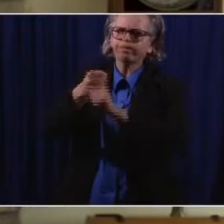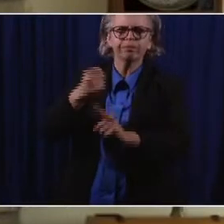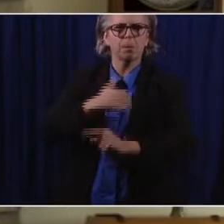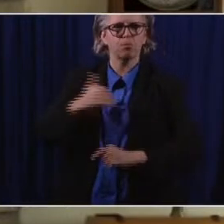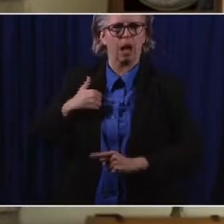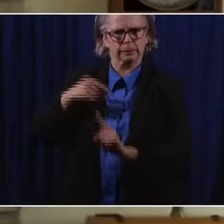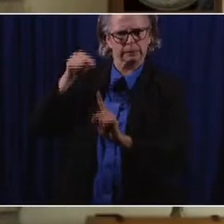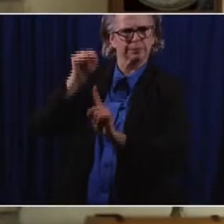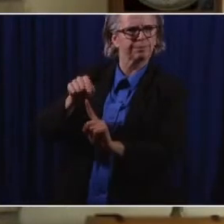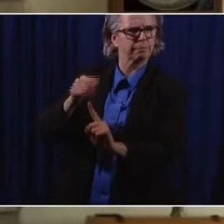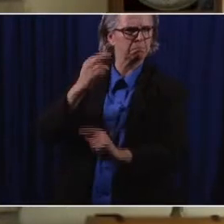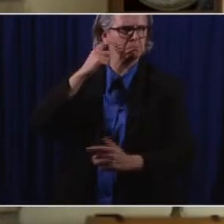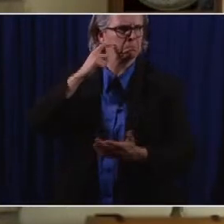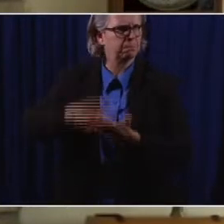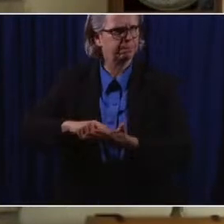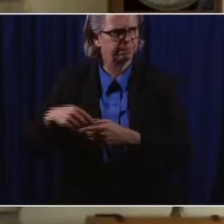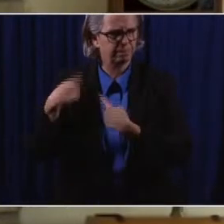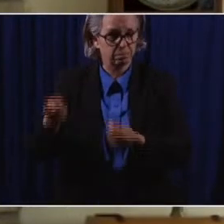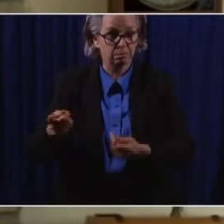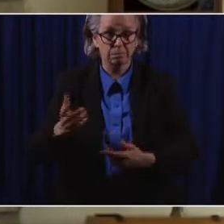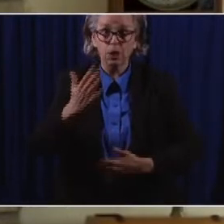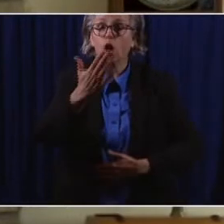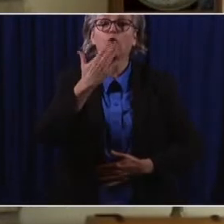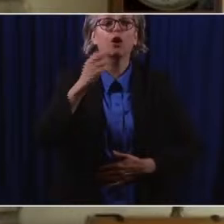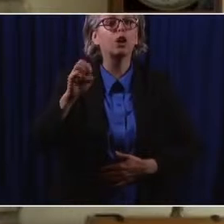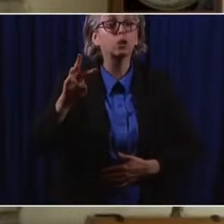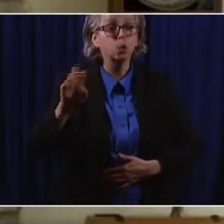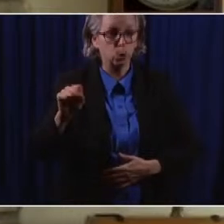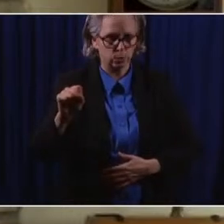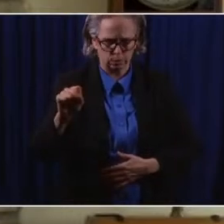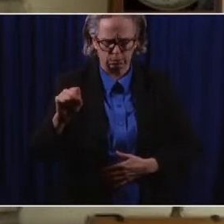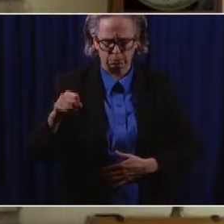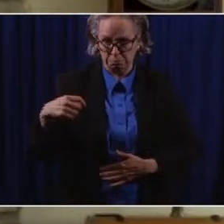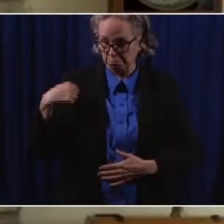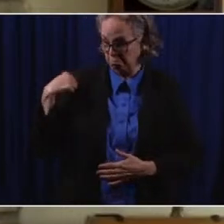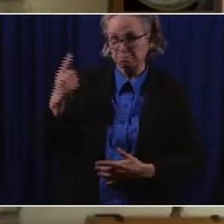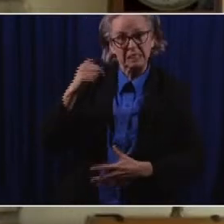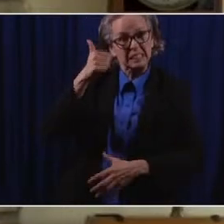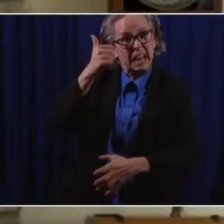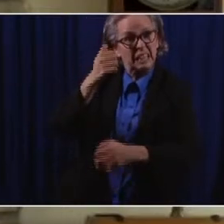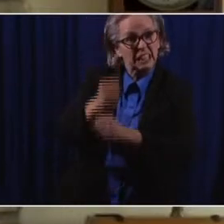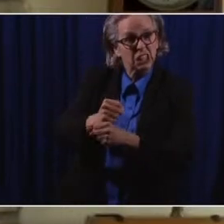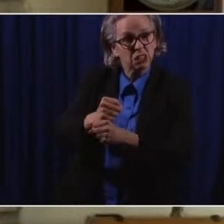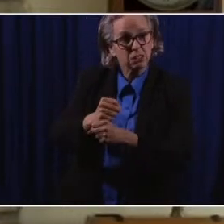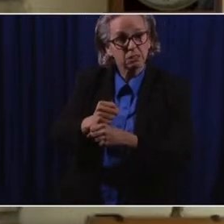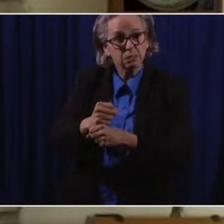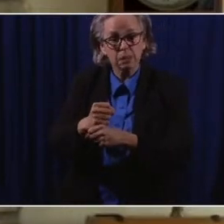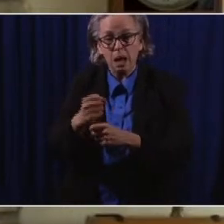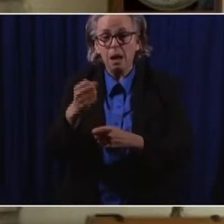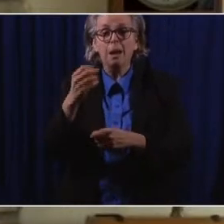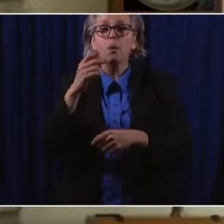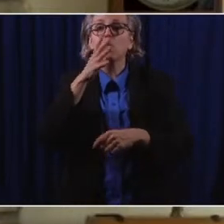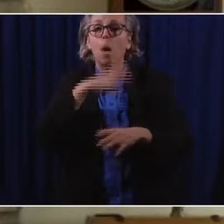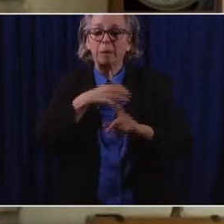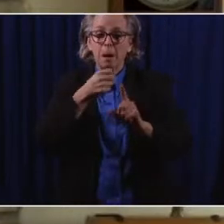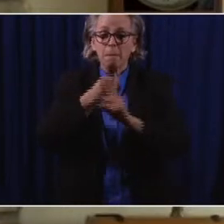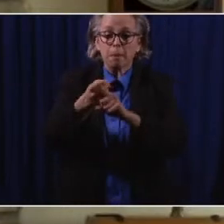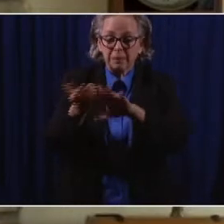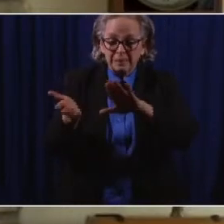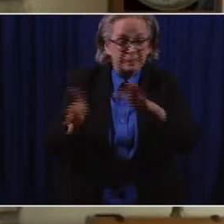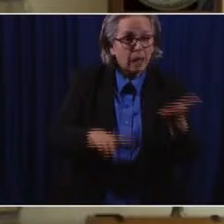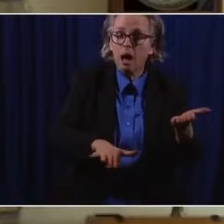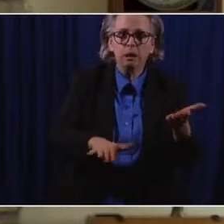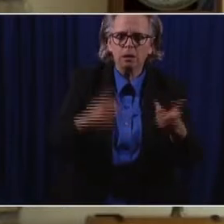dropped 11% in 10 years. The survival rate among Ohio women diagnosed with early stage breast cancer